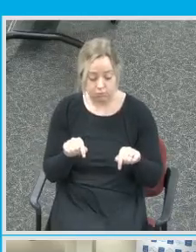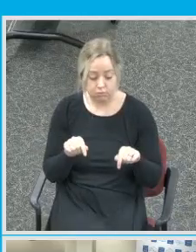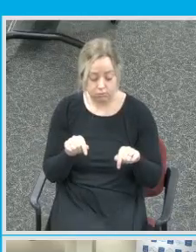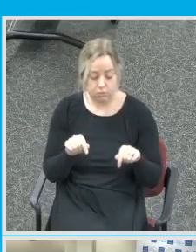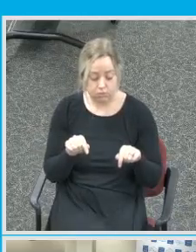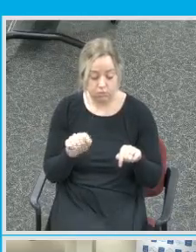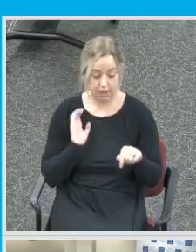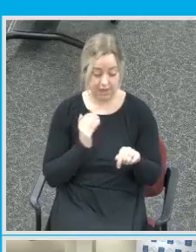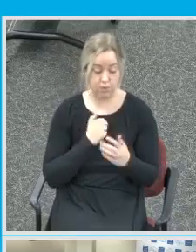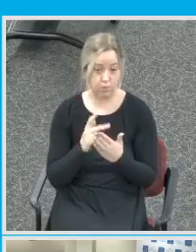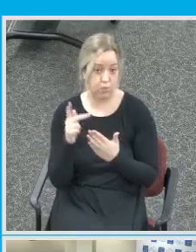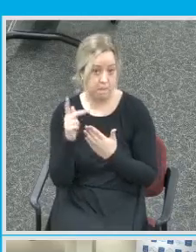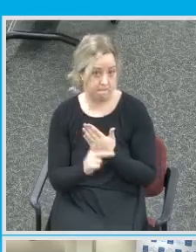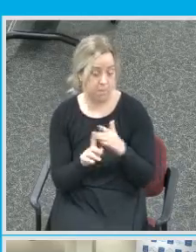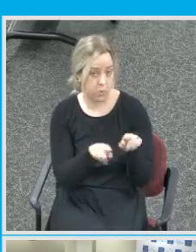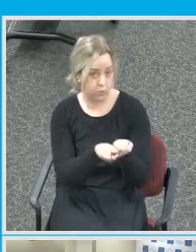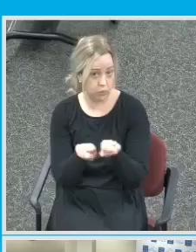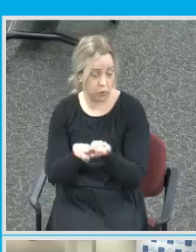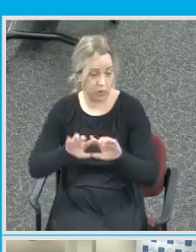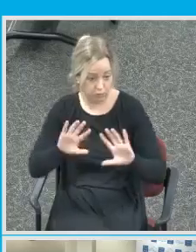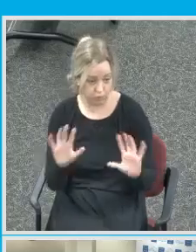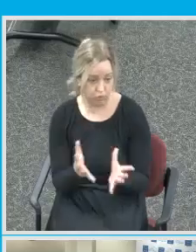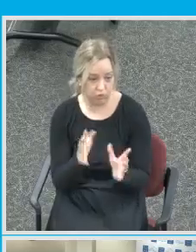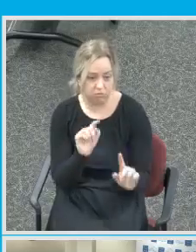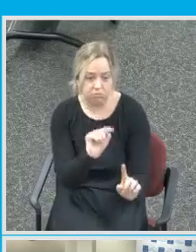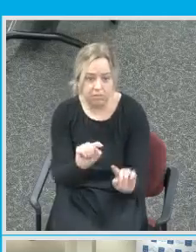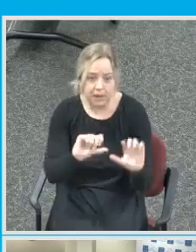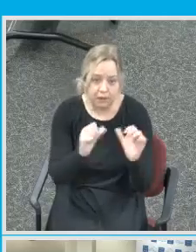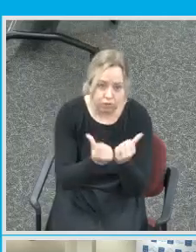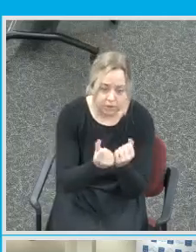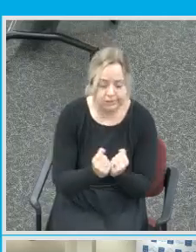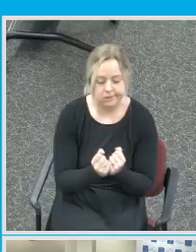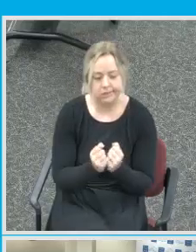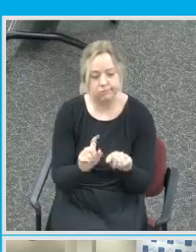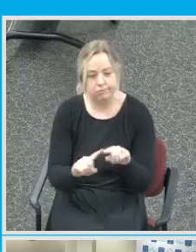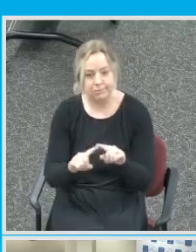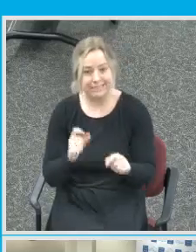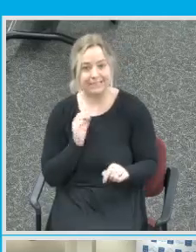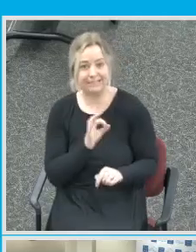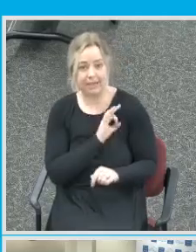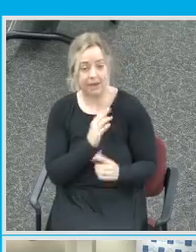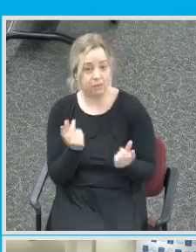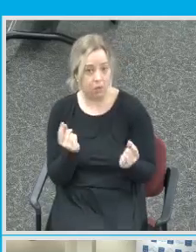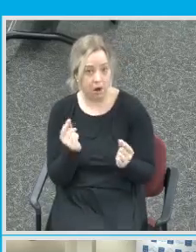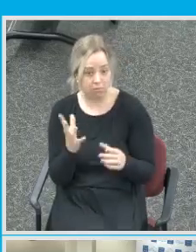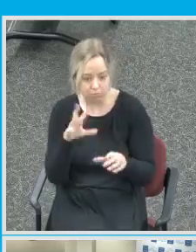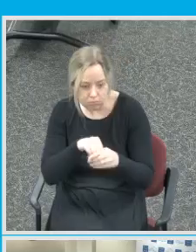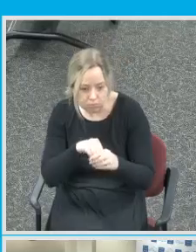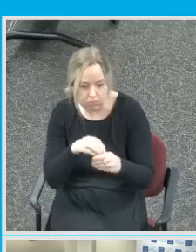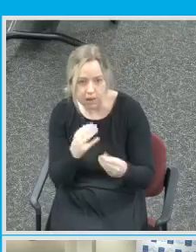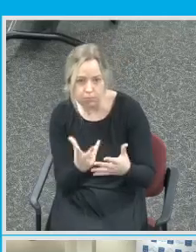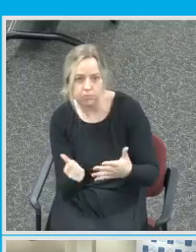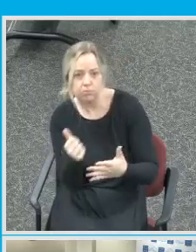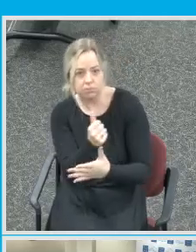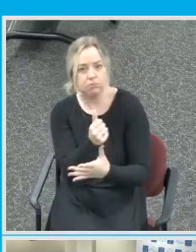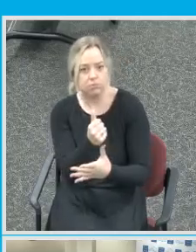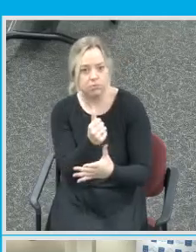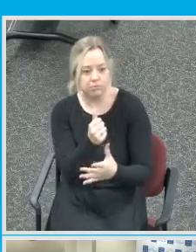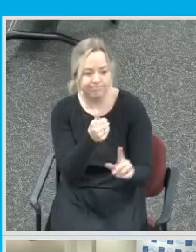and Response Program also encourages agency and county staff to engage in and prioritize personal